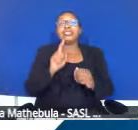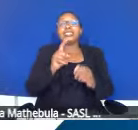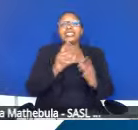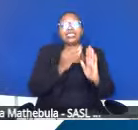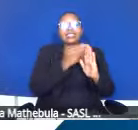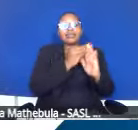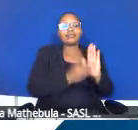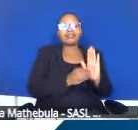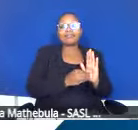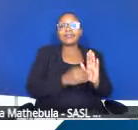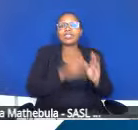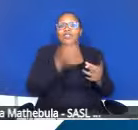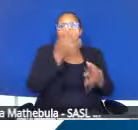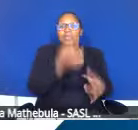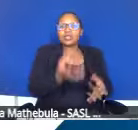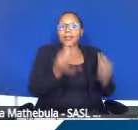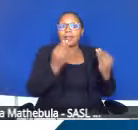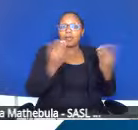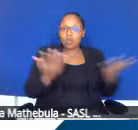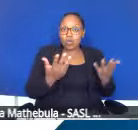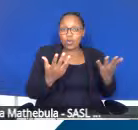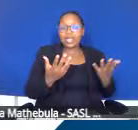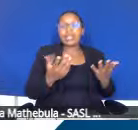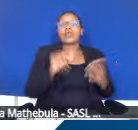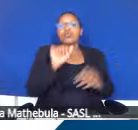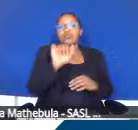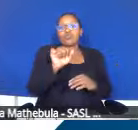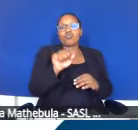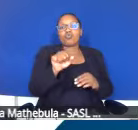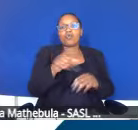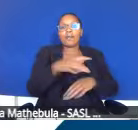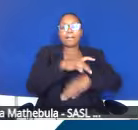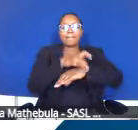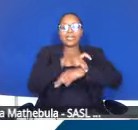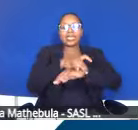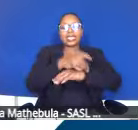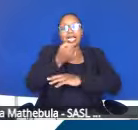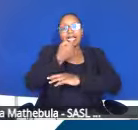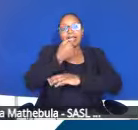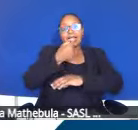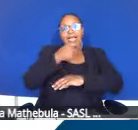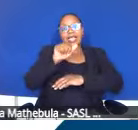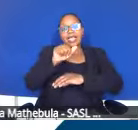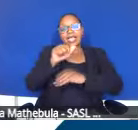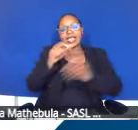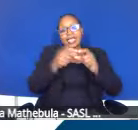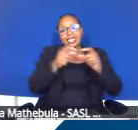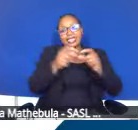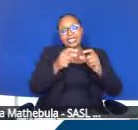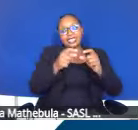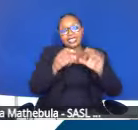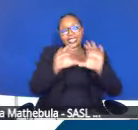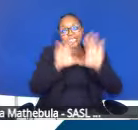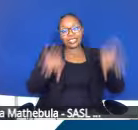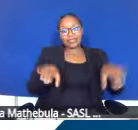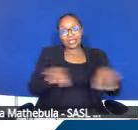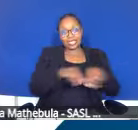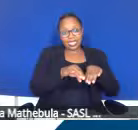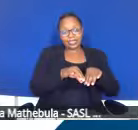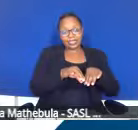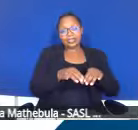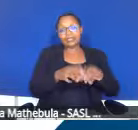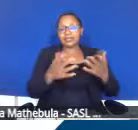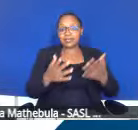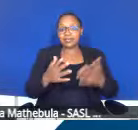your medical aid certificate. Ladies and gentlemen, a tip from a fool, and I'm a fool.